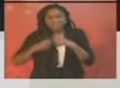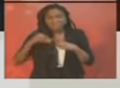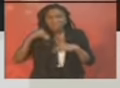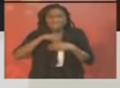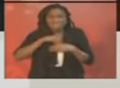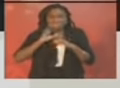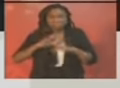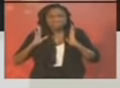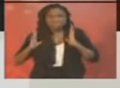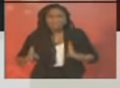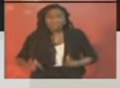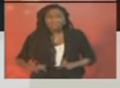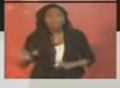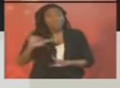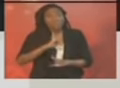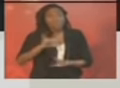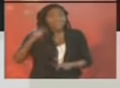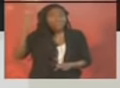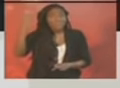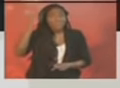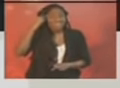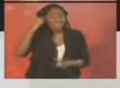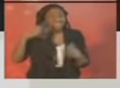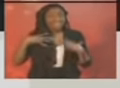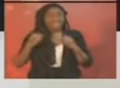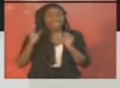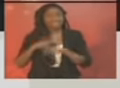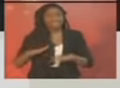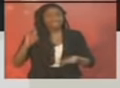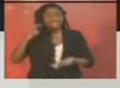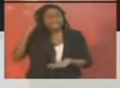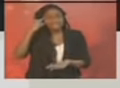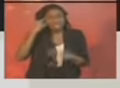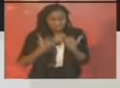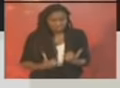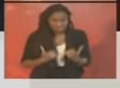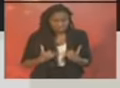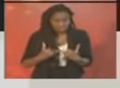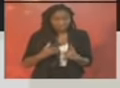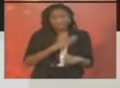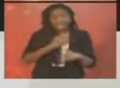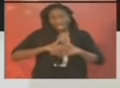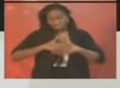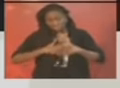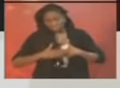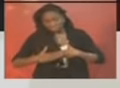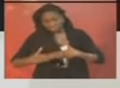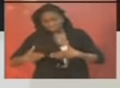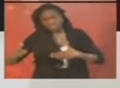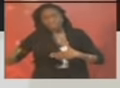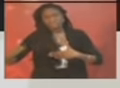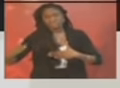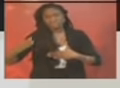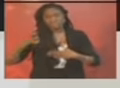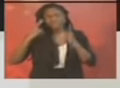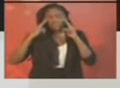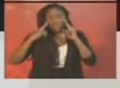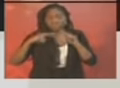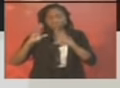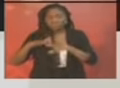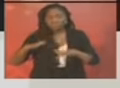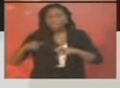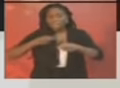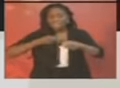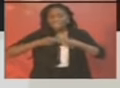So we have to watch in terms of the short term, the long term, all through the year, to be watching all 3 areas, to be managing those,